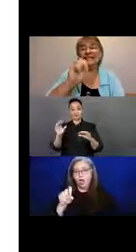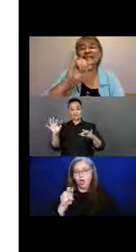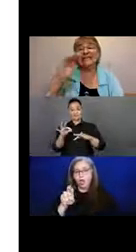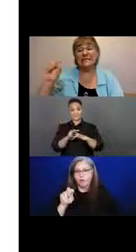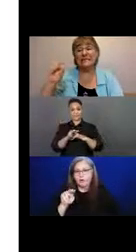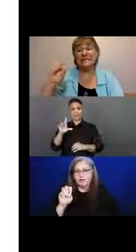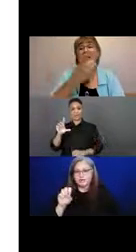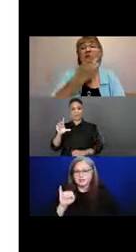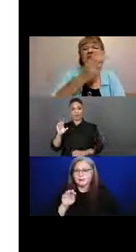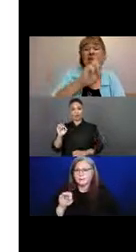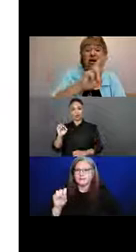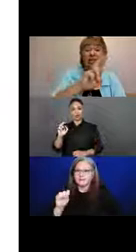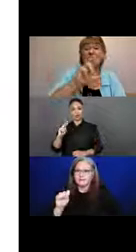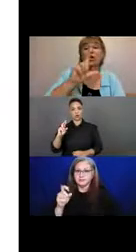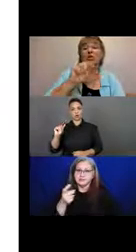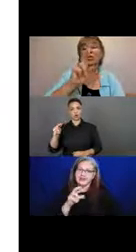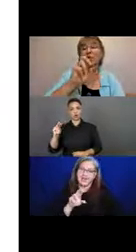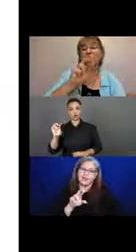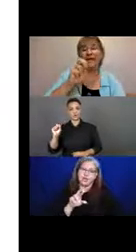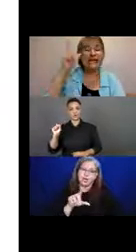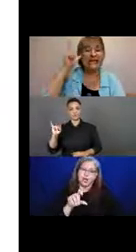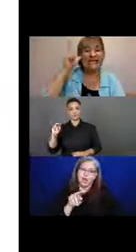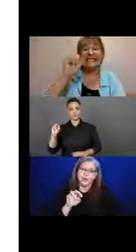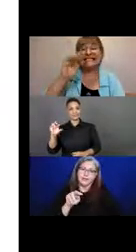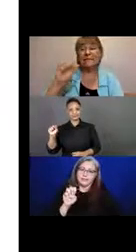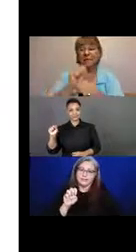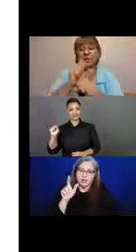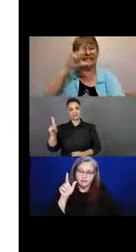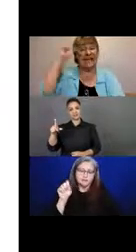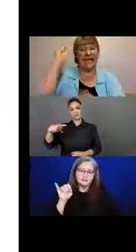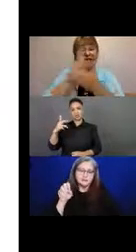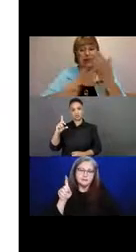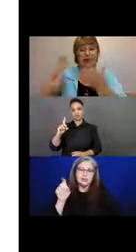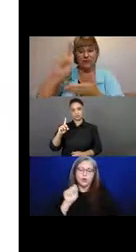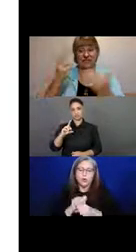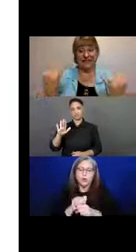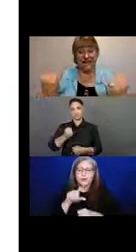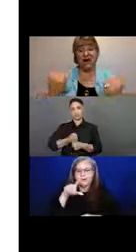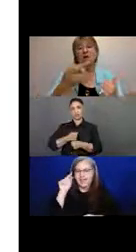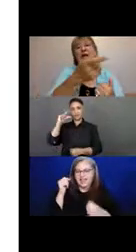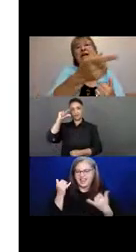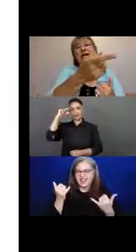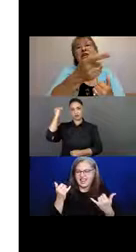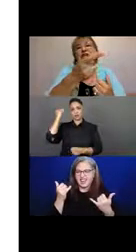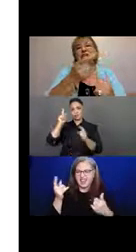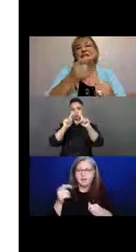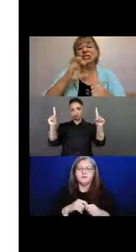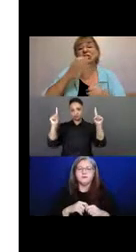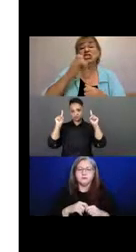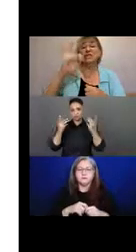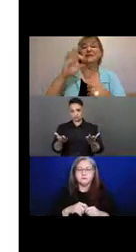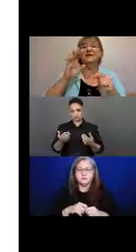Laureen Sims. Dr. Laureen Sims works at Gallaudet University now.